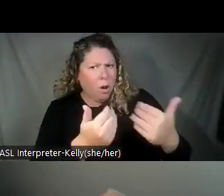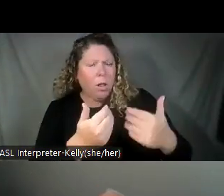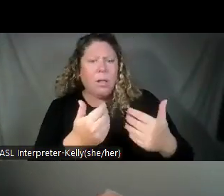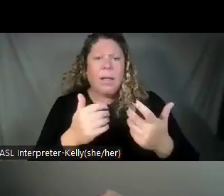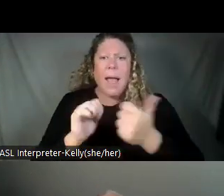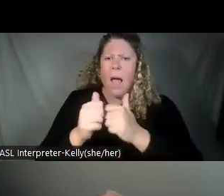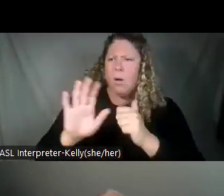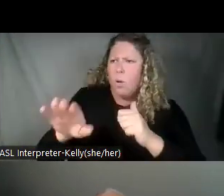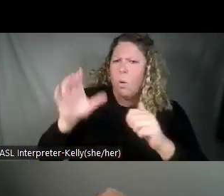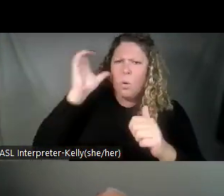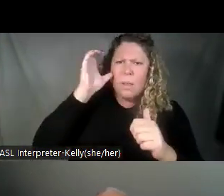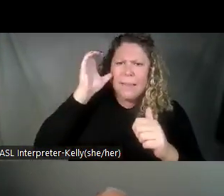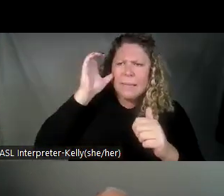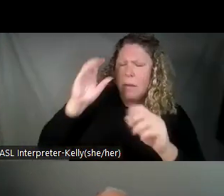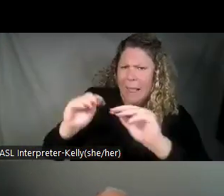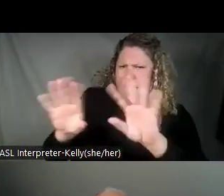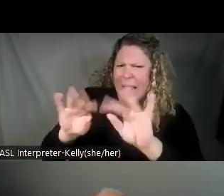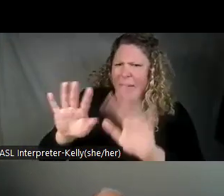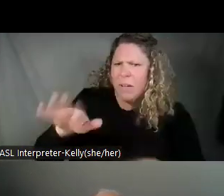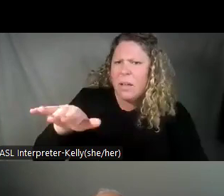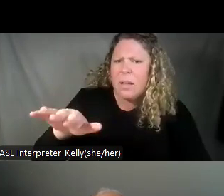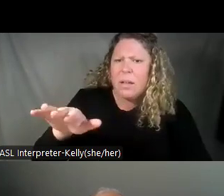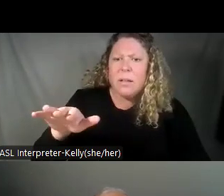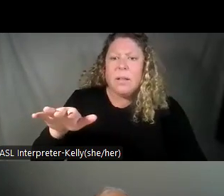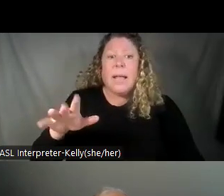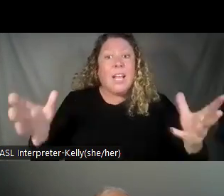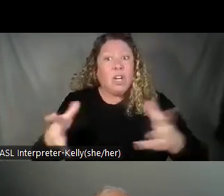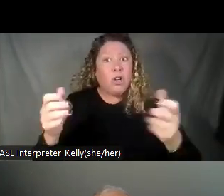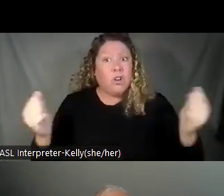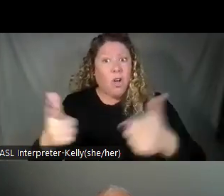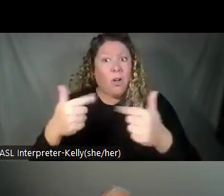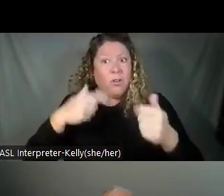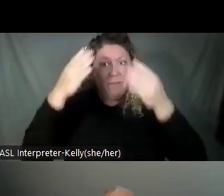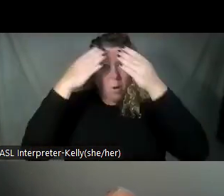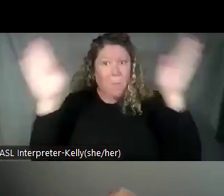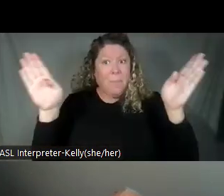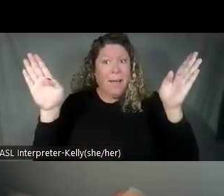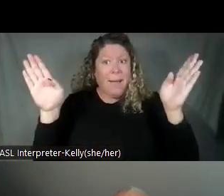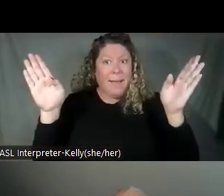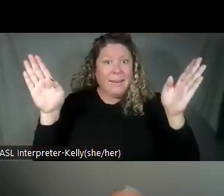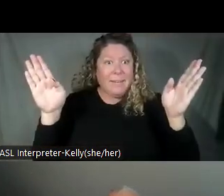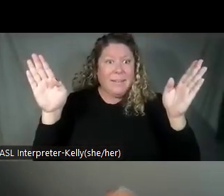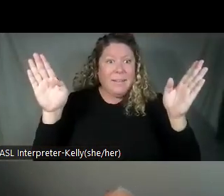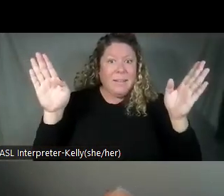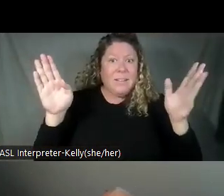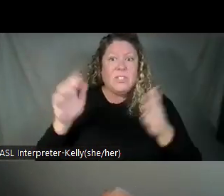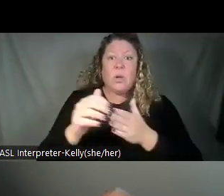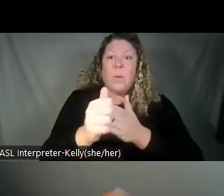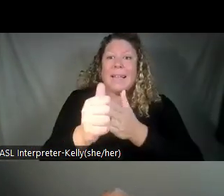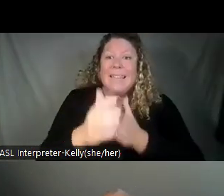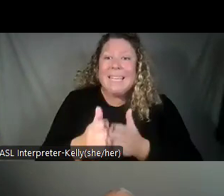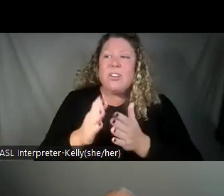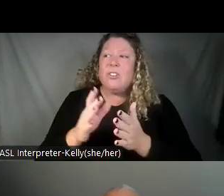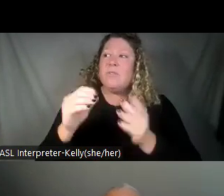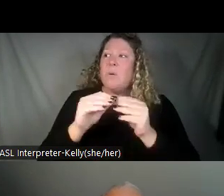by active listening and encouraging everybody to have an open mind. And so the leader becomes the